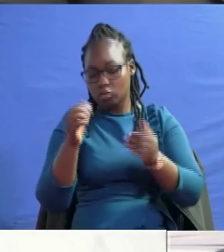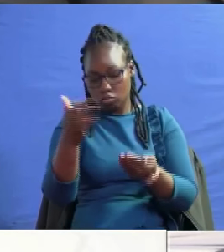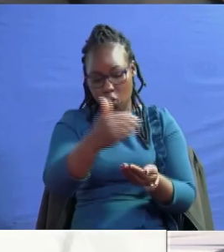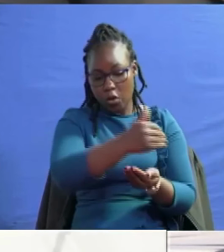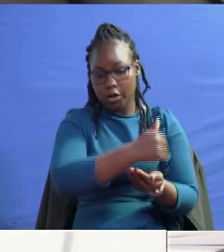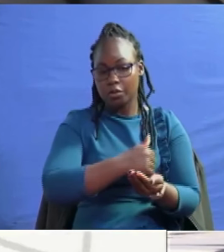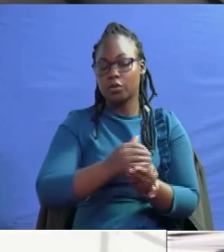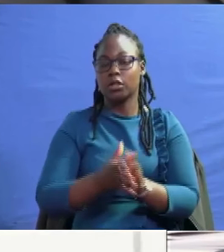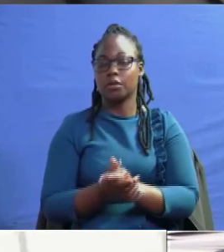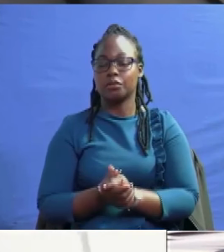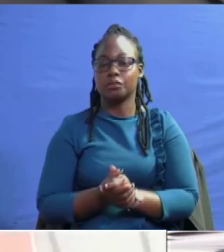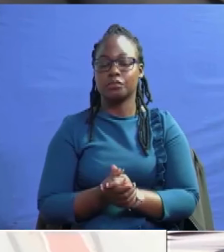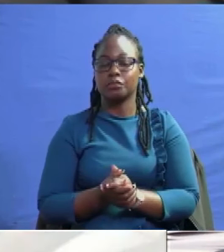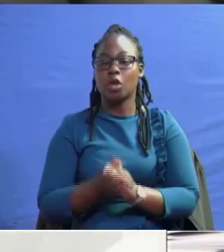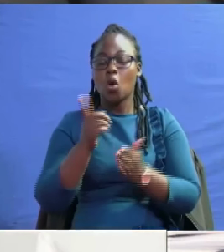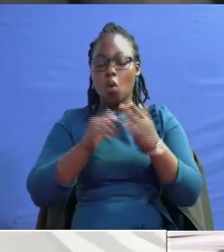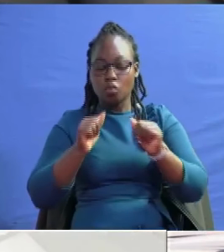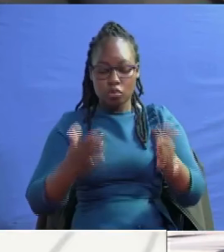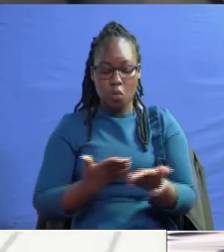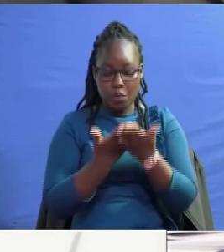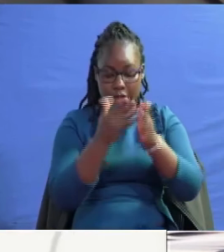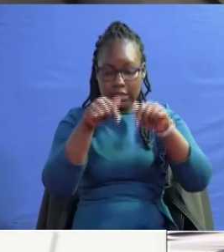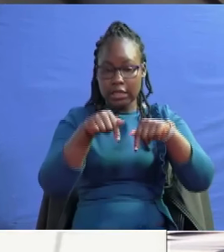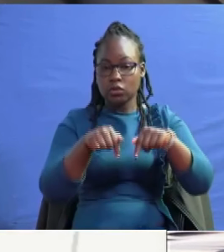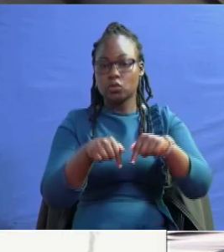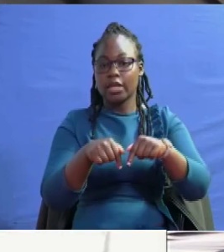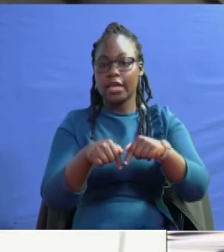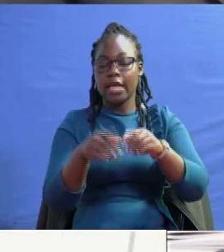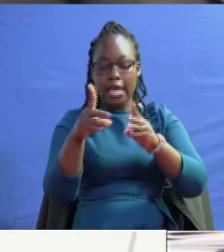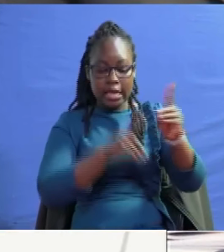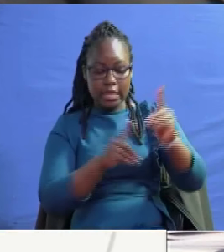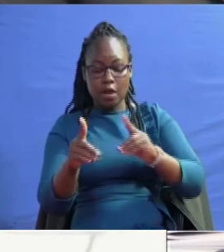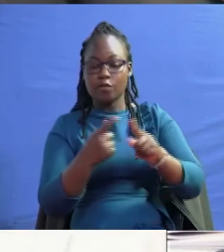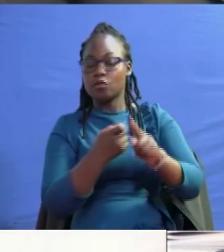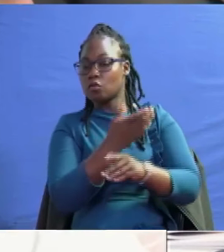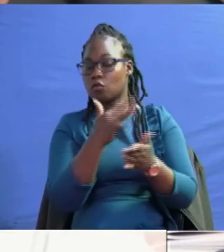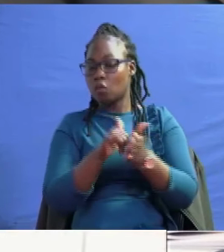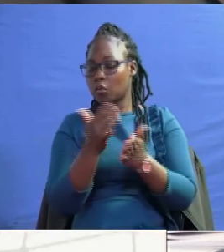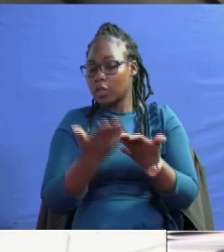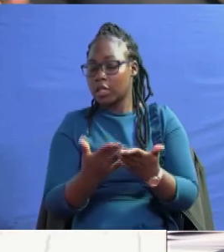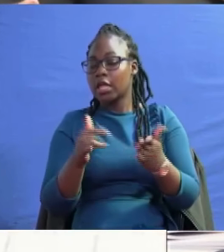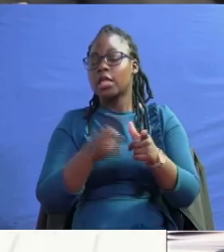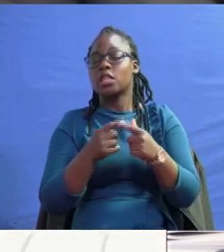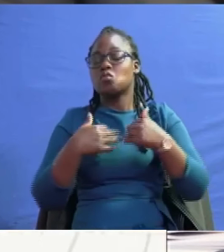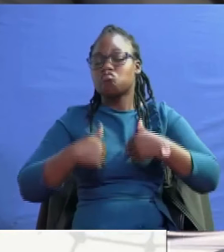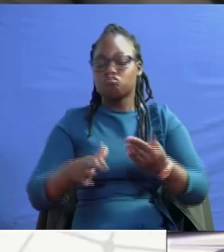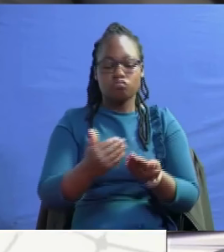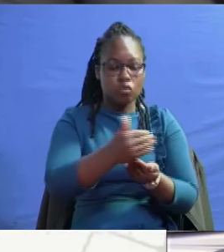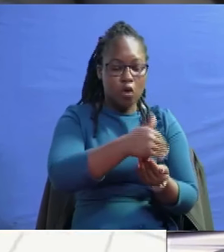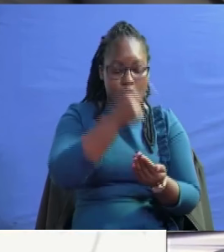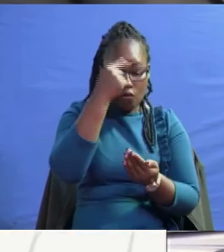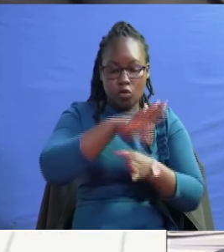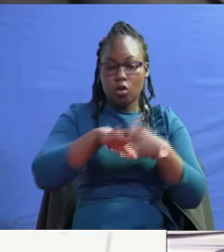contributing. What we present today is a divergent from that, that then there is a contribution from